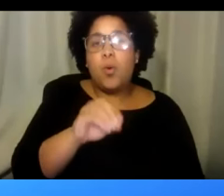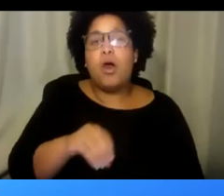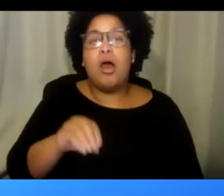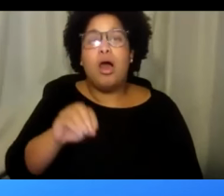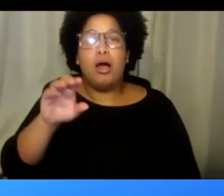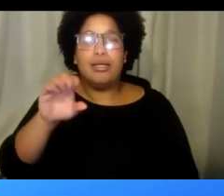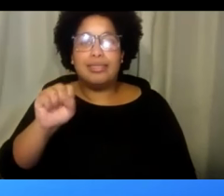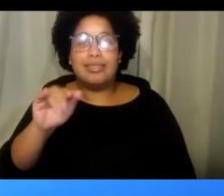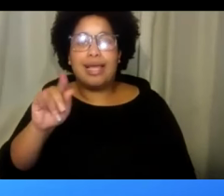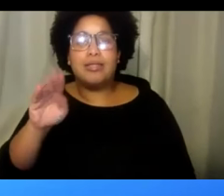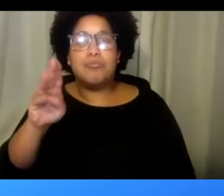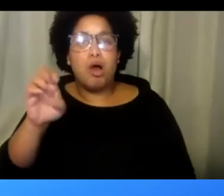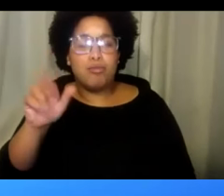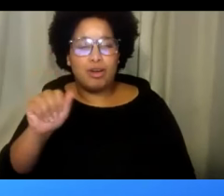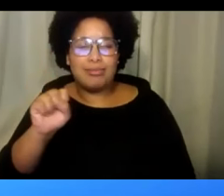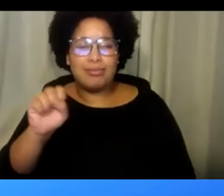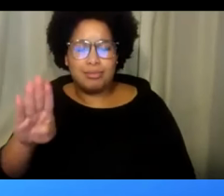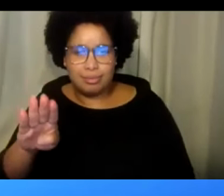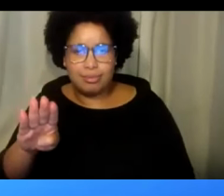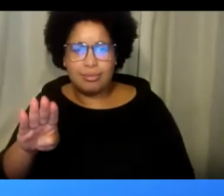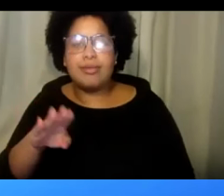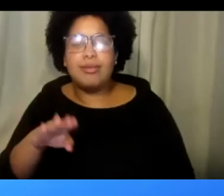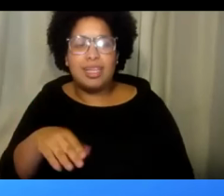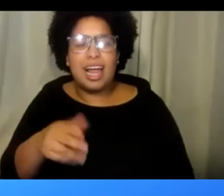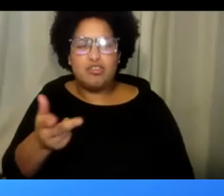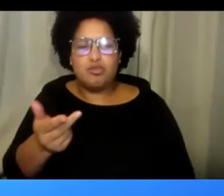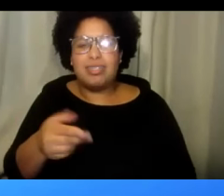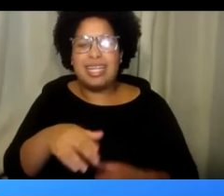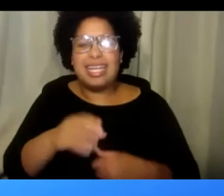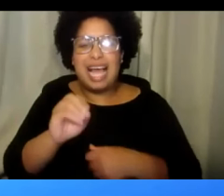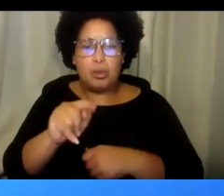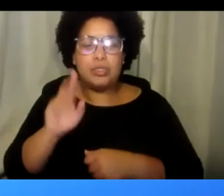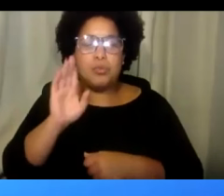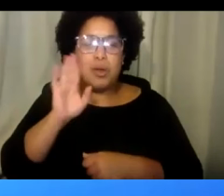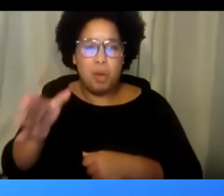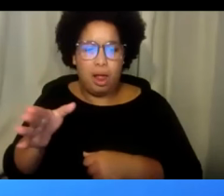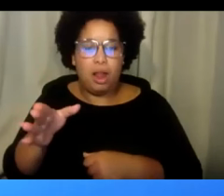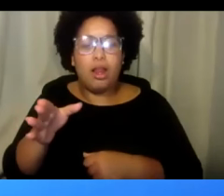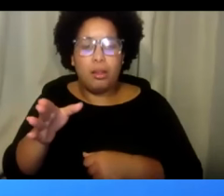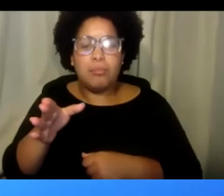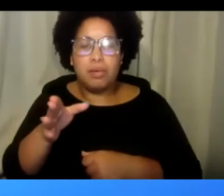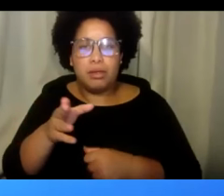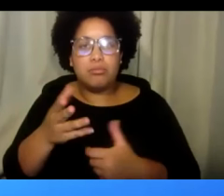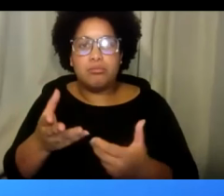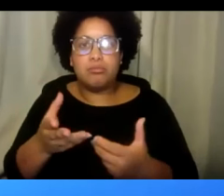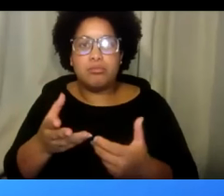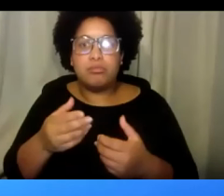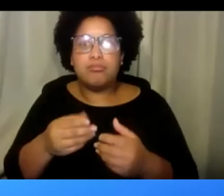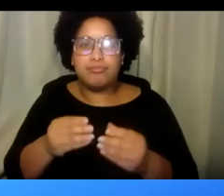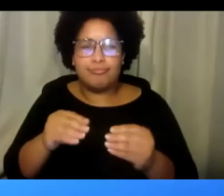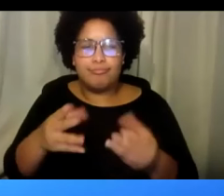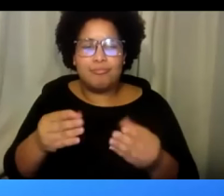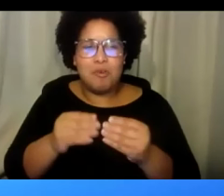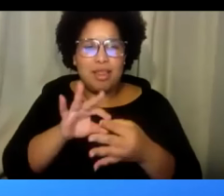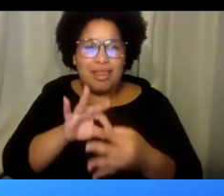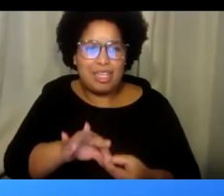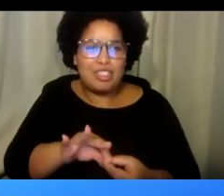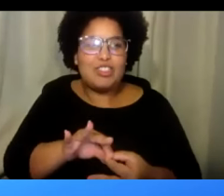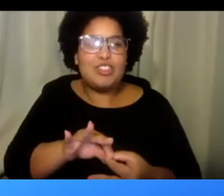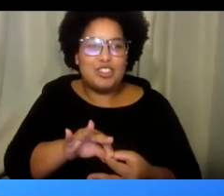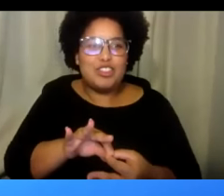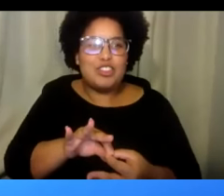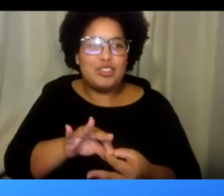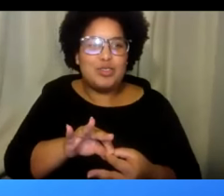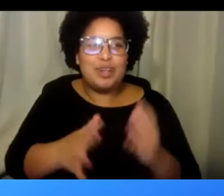doing person-centered assessments and lending technology in those counties in the near future. Thank you for this opportunity to speak